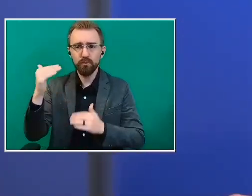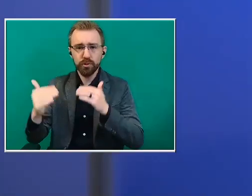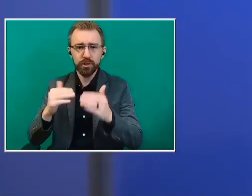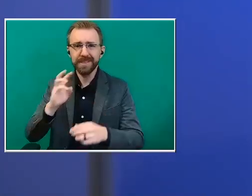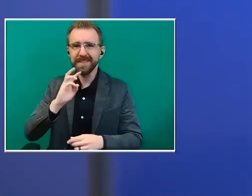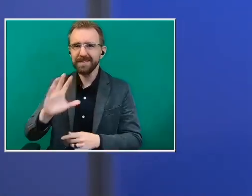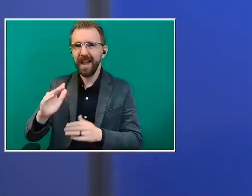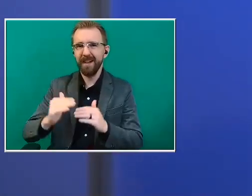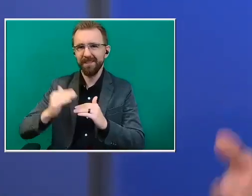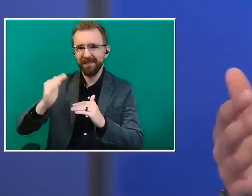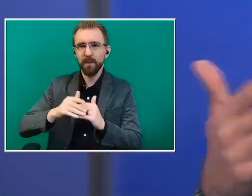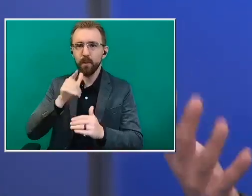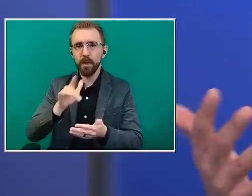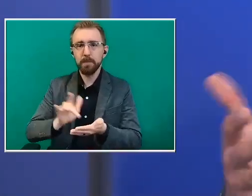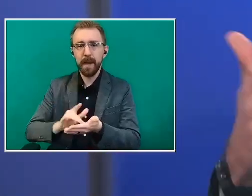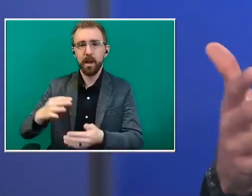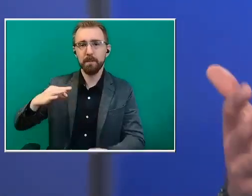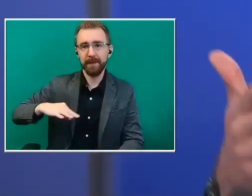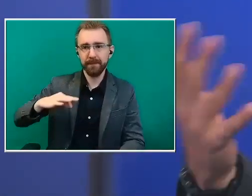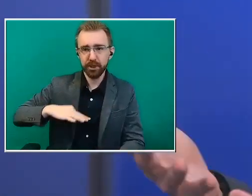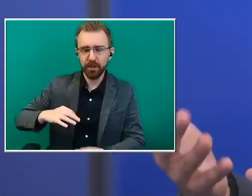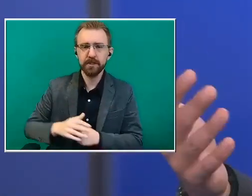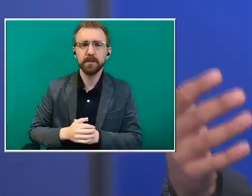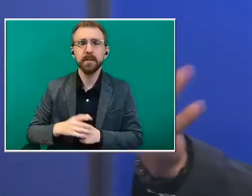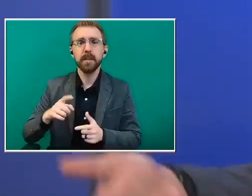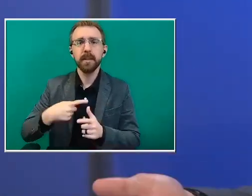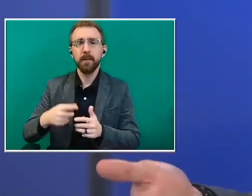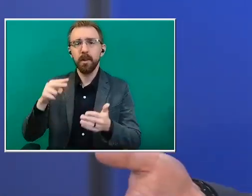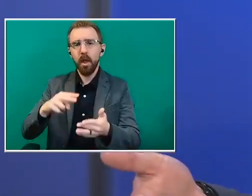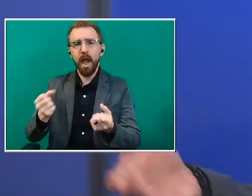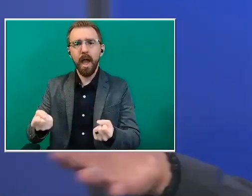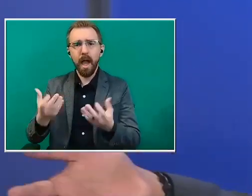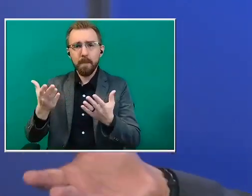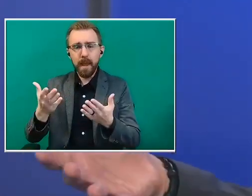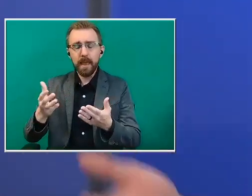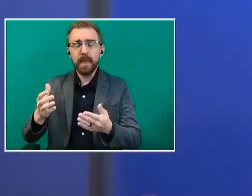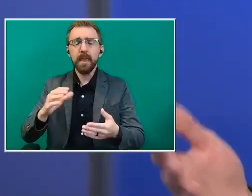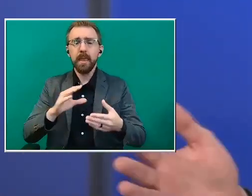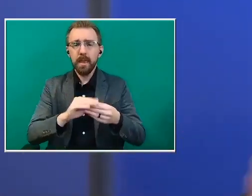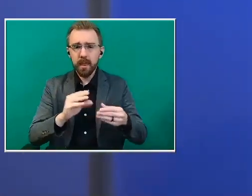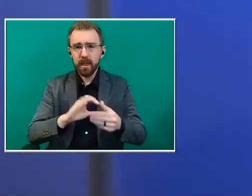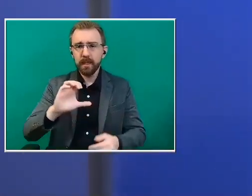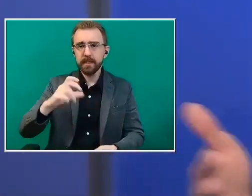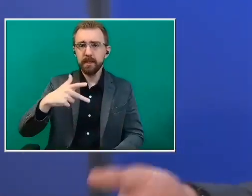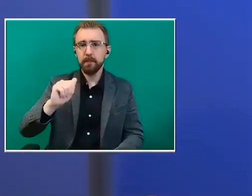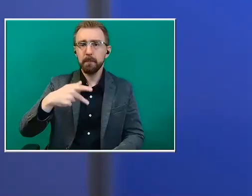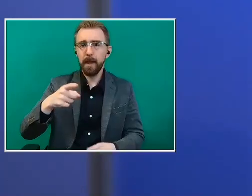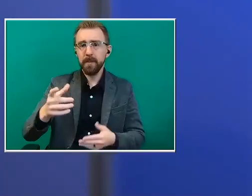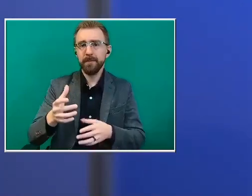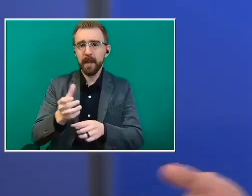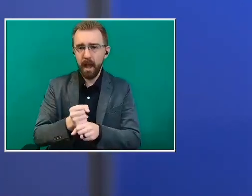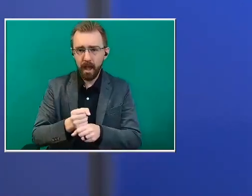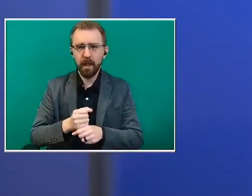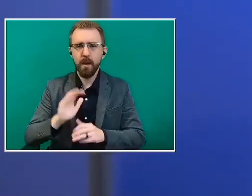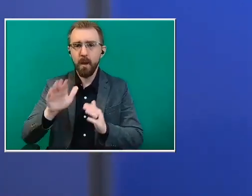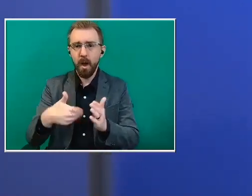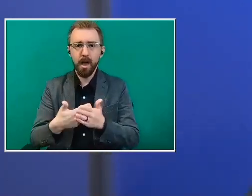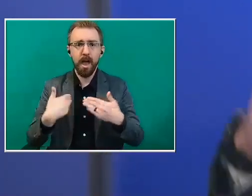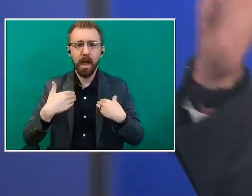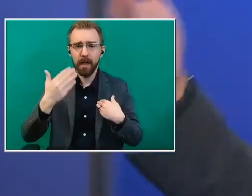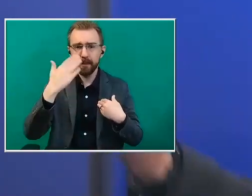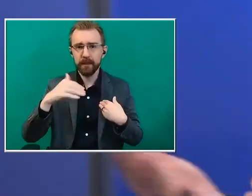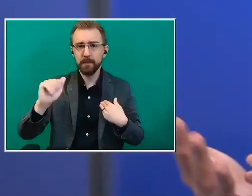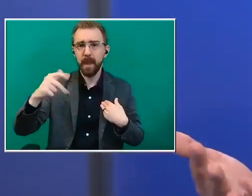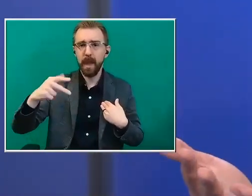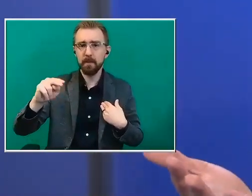Medicare beneficiaries. And then we look at how many claims of CPAP they got. So all of them had sleep apnea. And